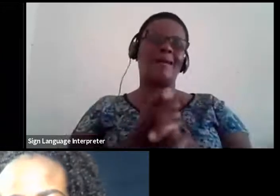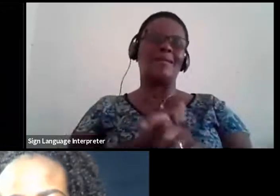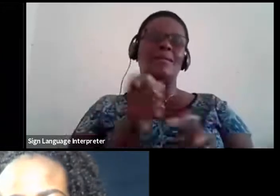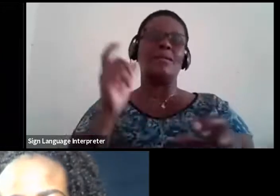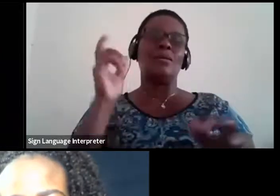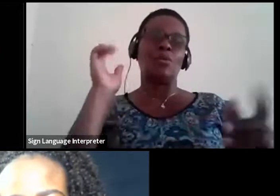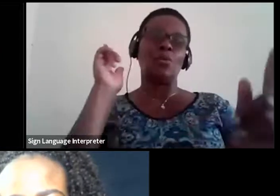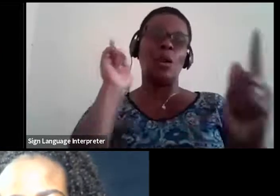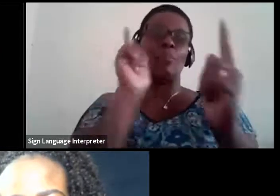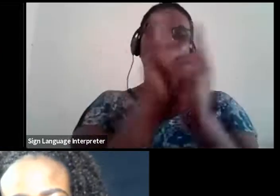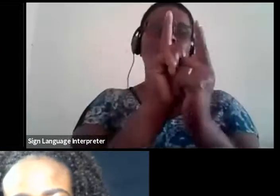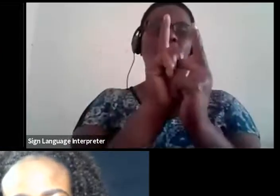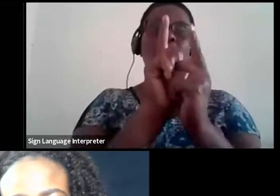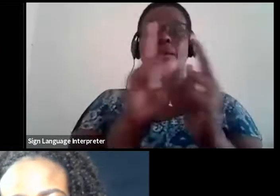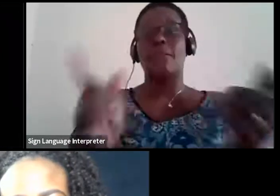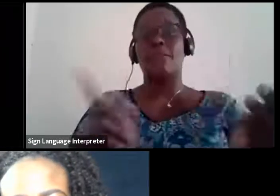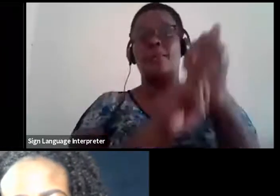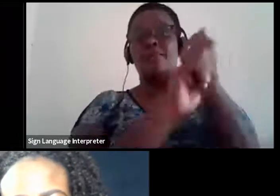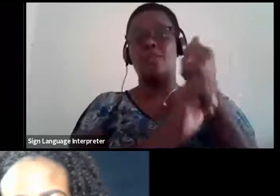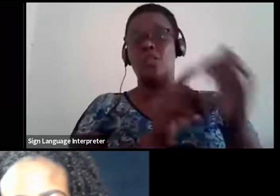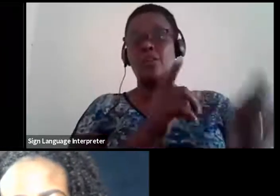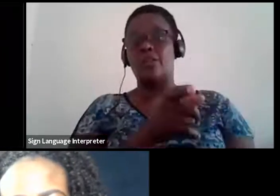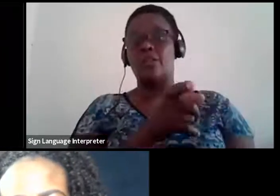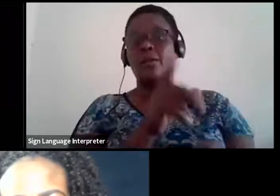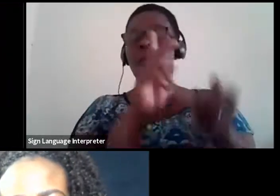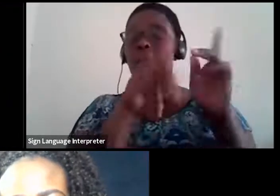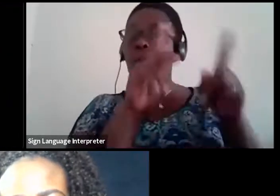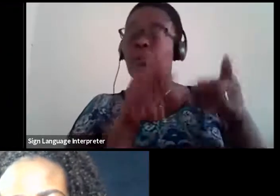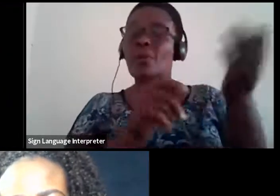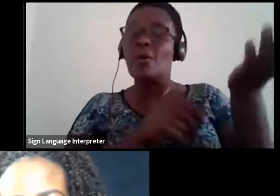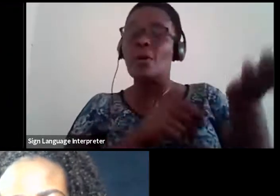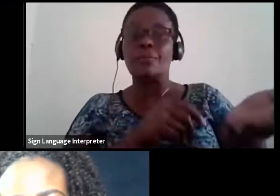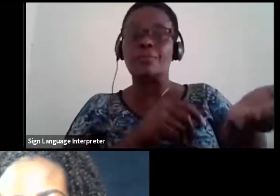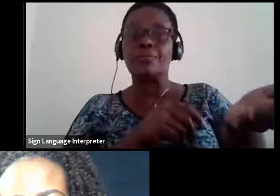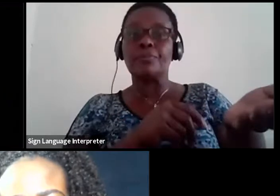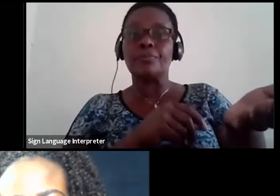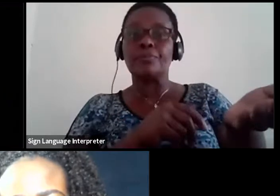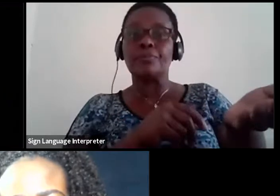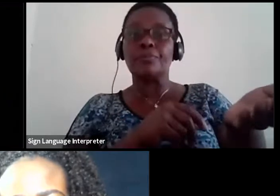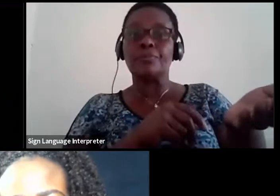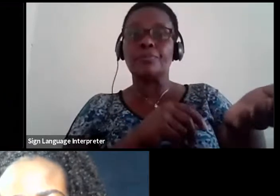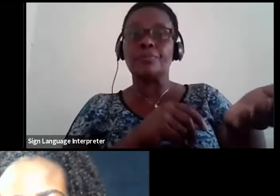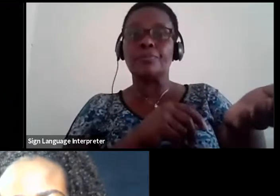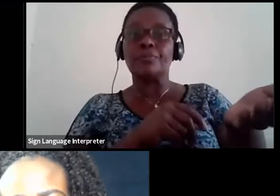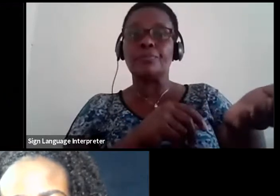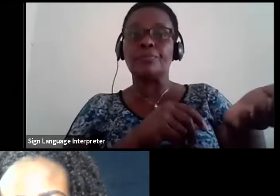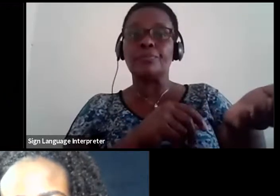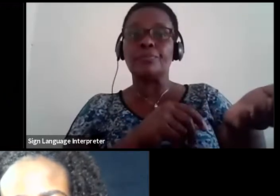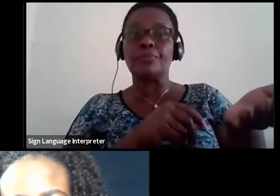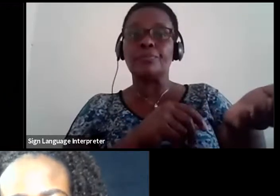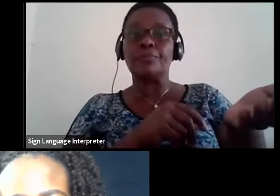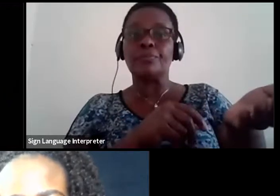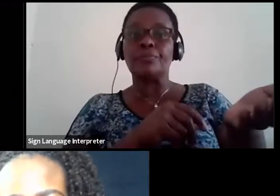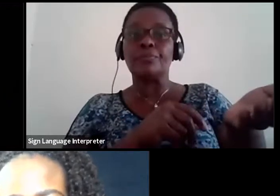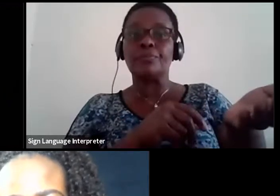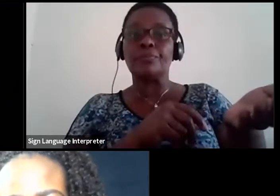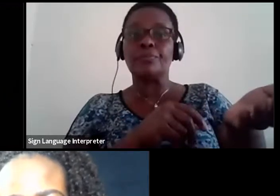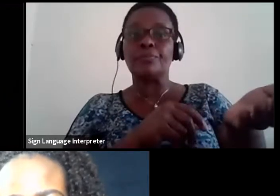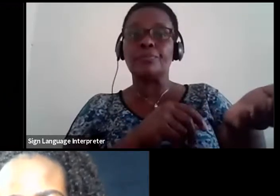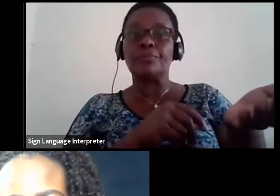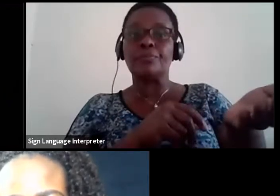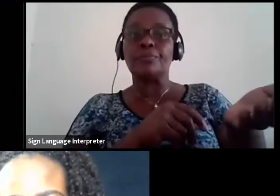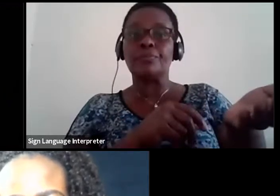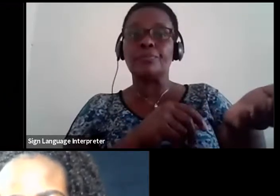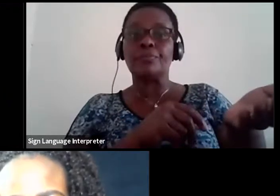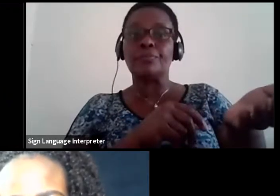risks of, the chances of having physical